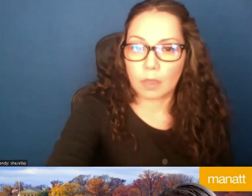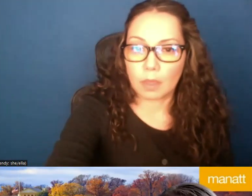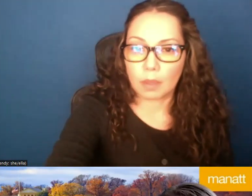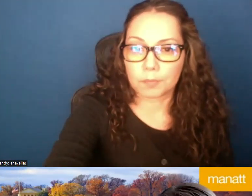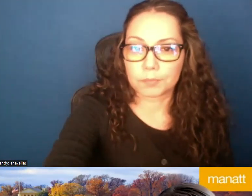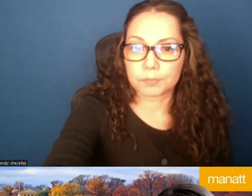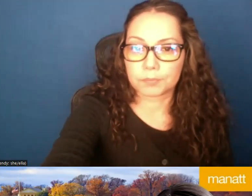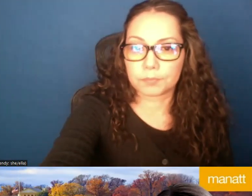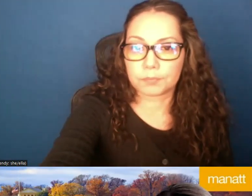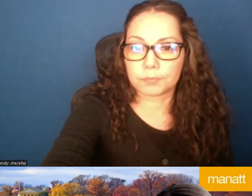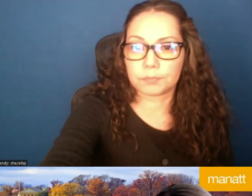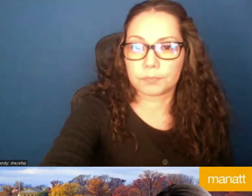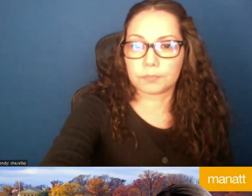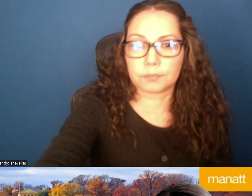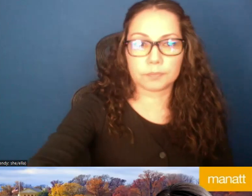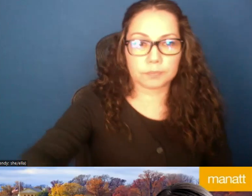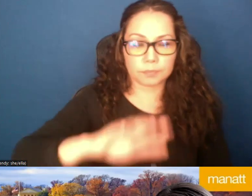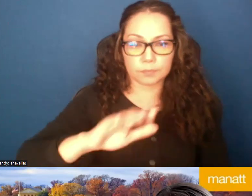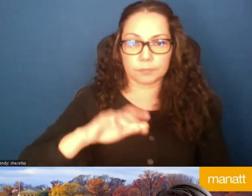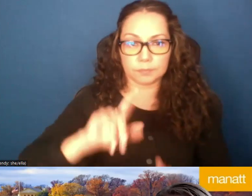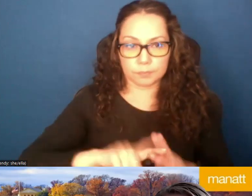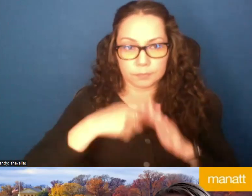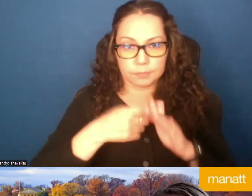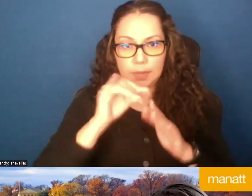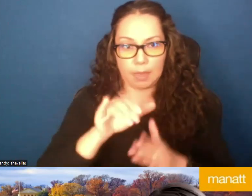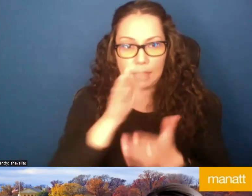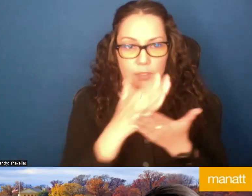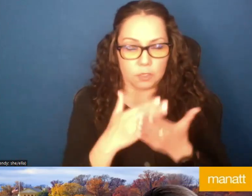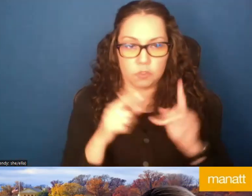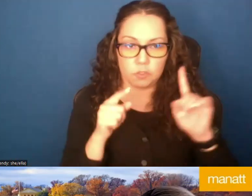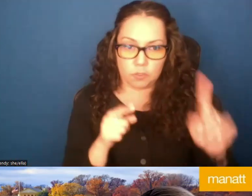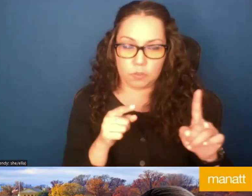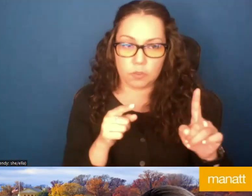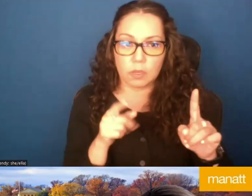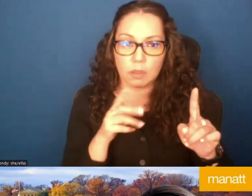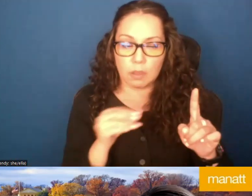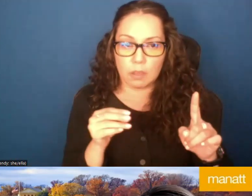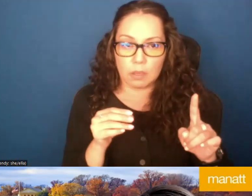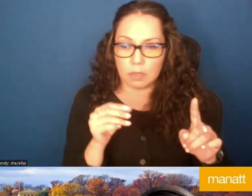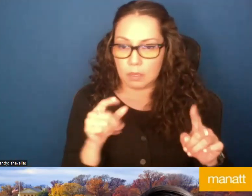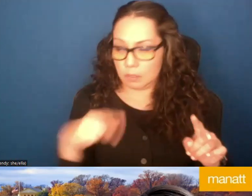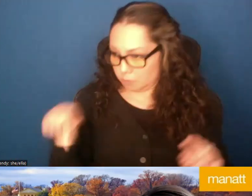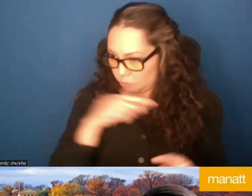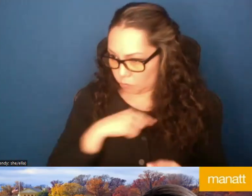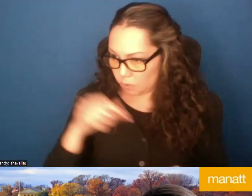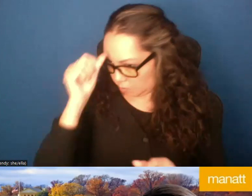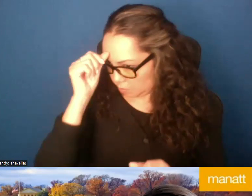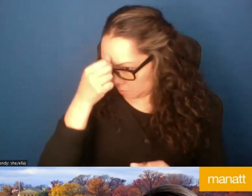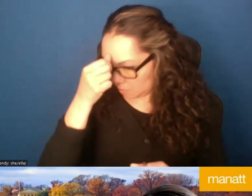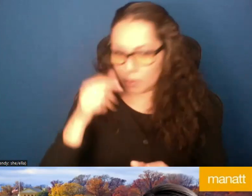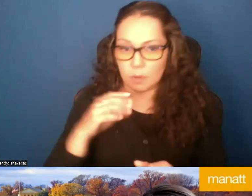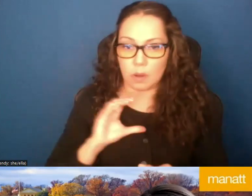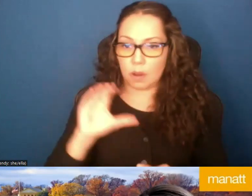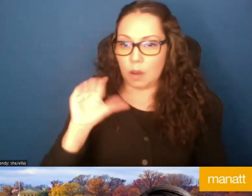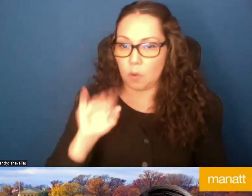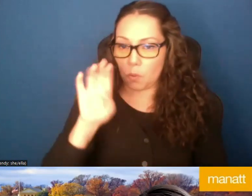So I want to begin this section by reminding us of our core principles